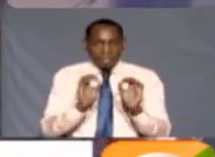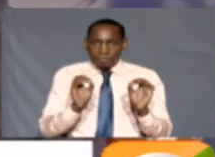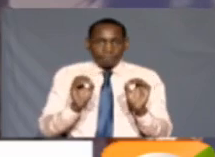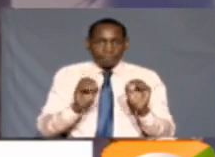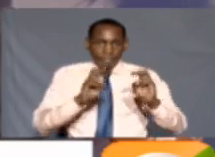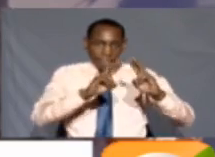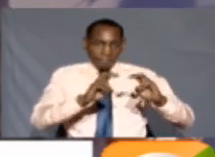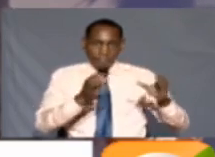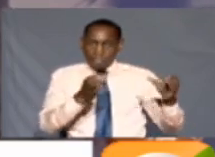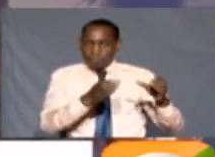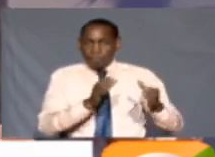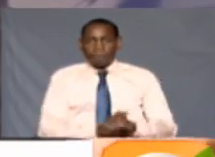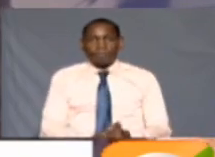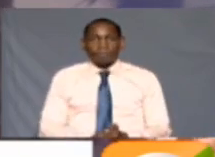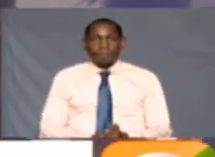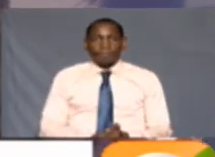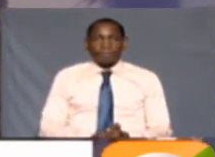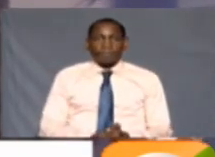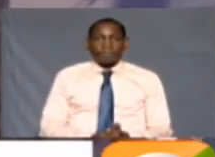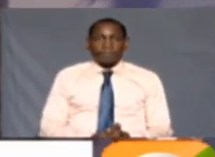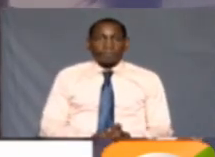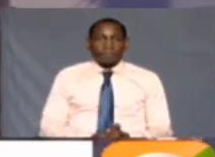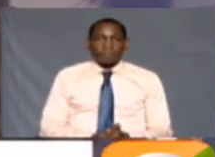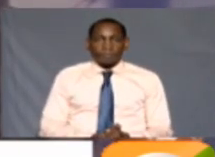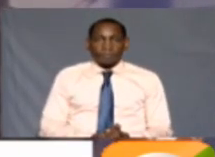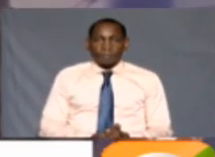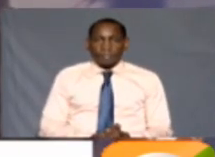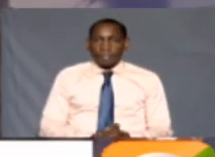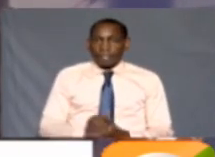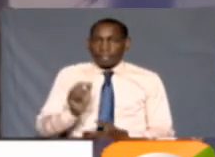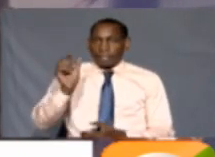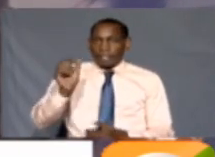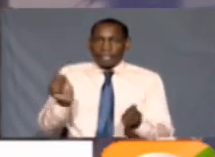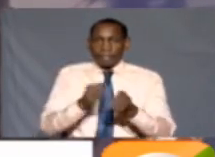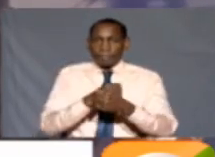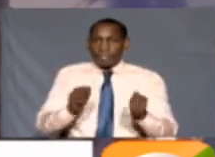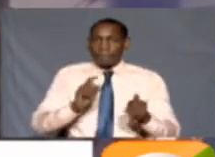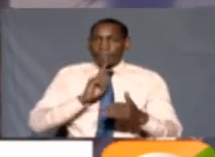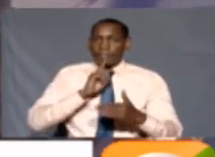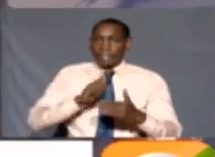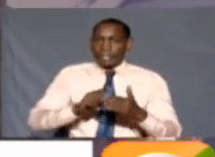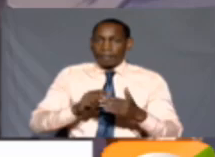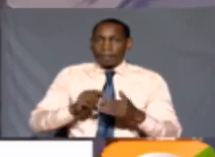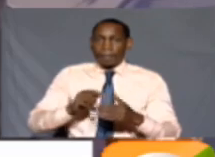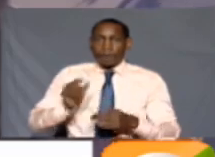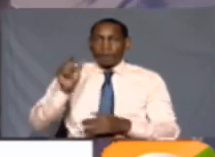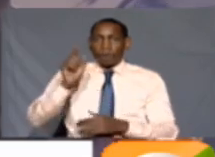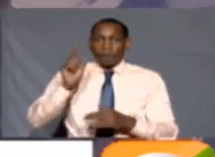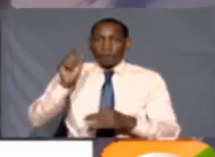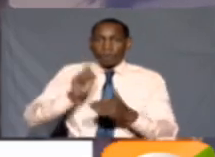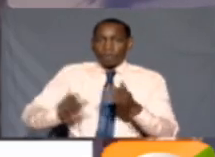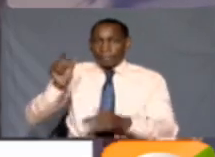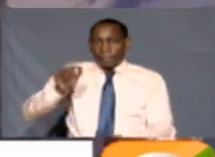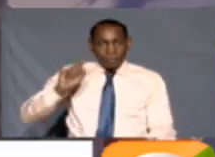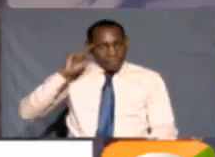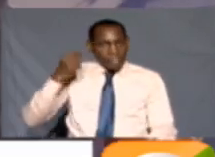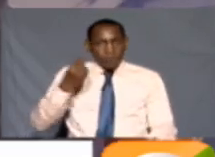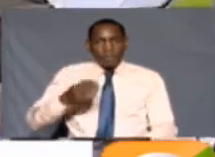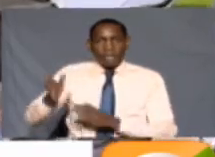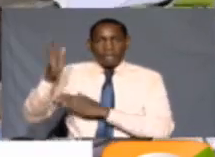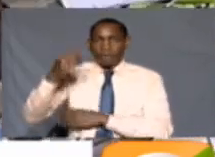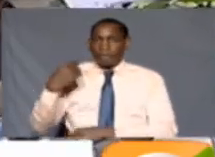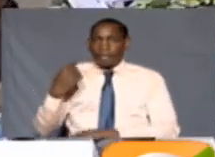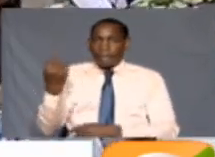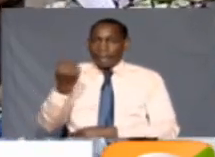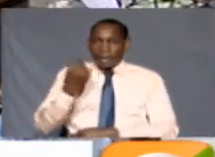the investigative agency. Okay. In any case, they say no one can tell the mind of man except the Lord himself. Okay. Just deal with the issue. All